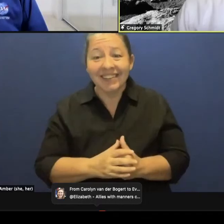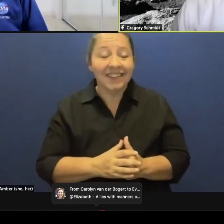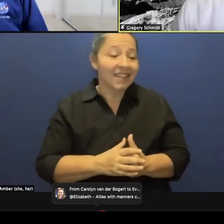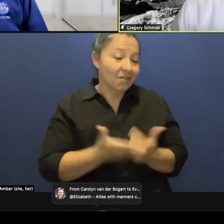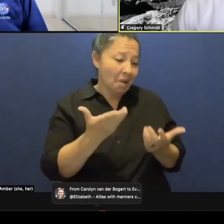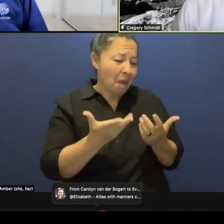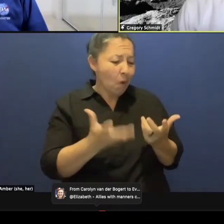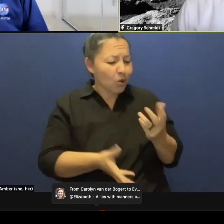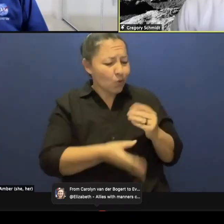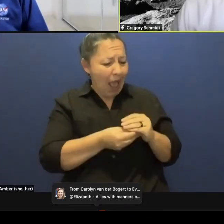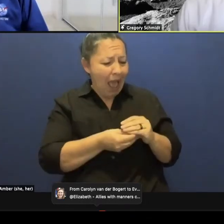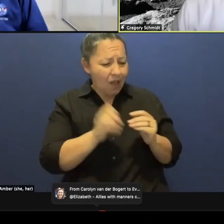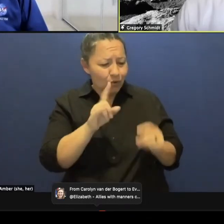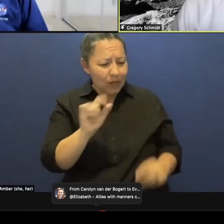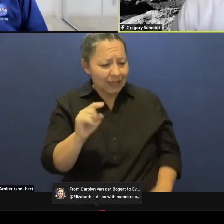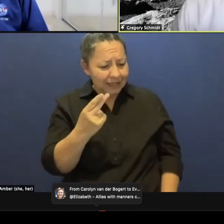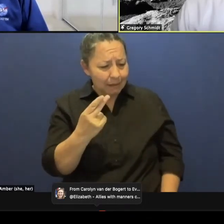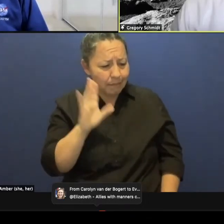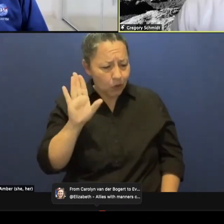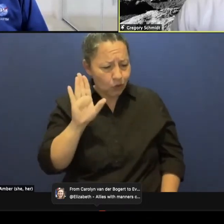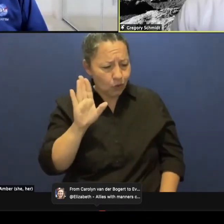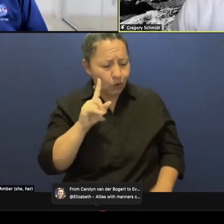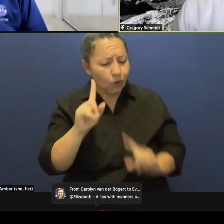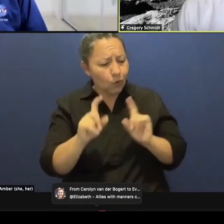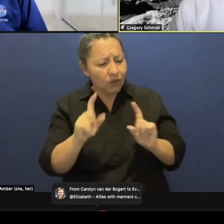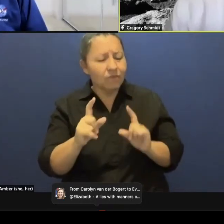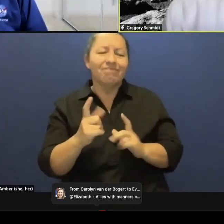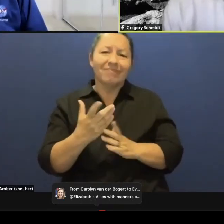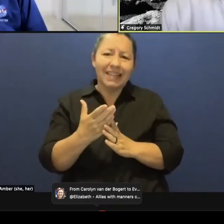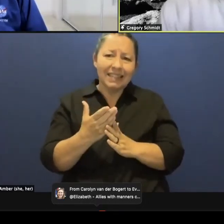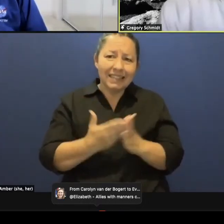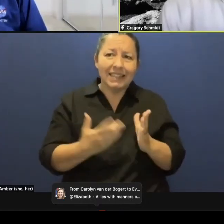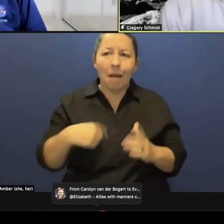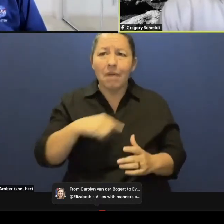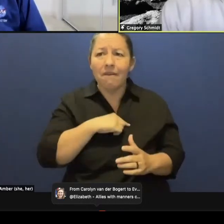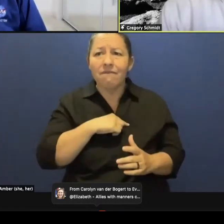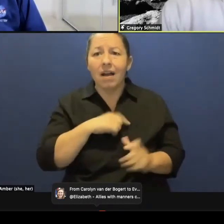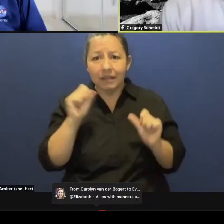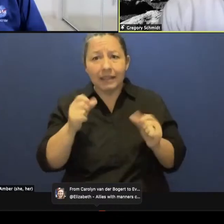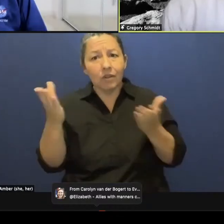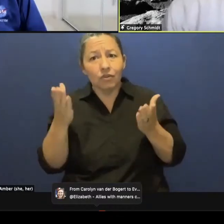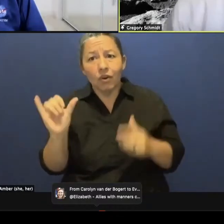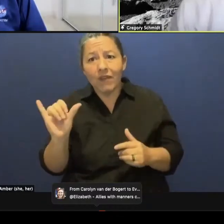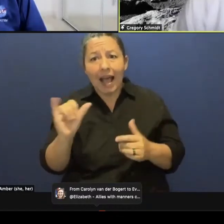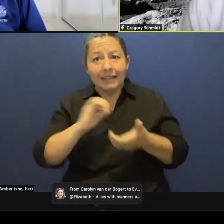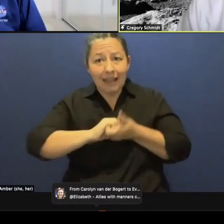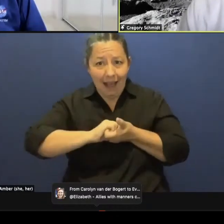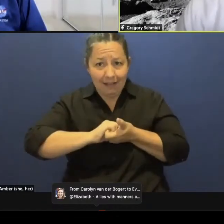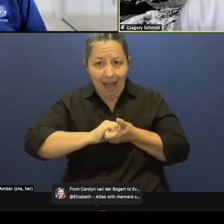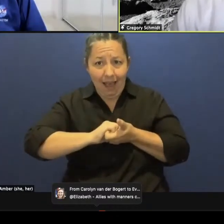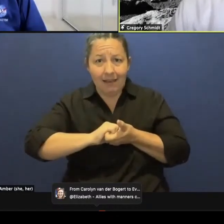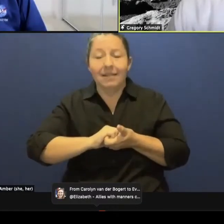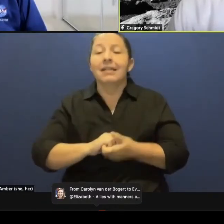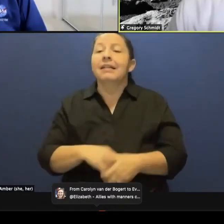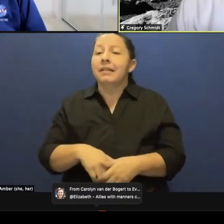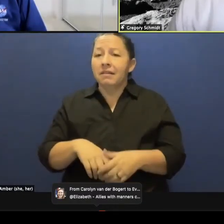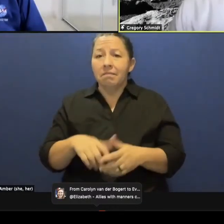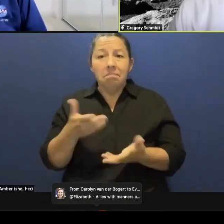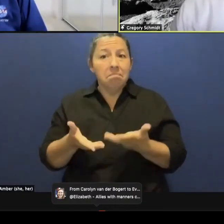Elizabeth's question that there are those of us who can serve as your ally who might be in